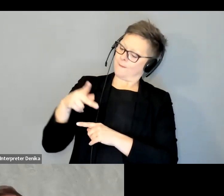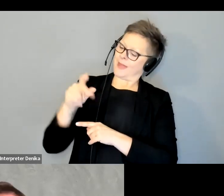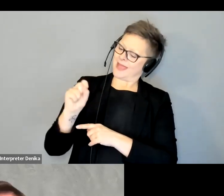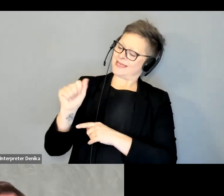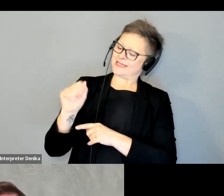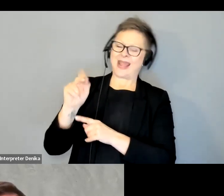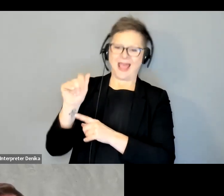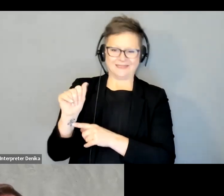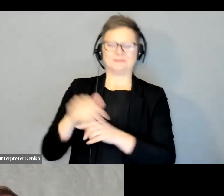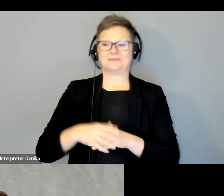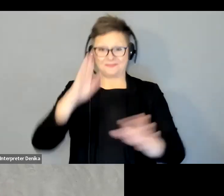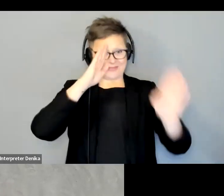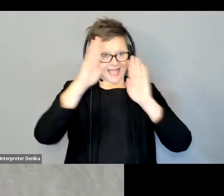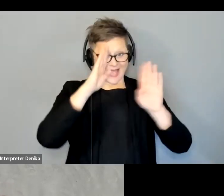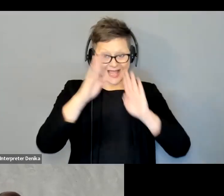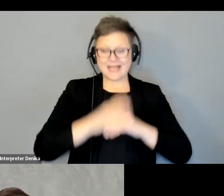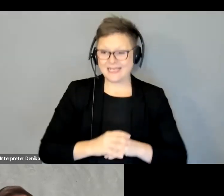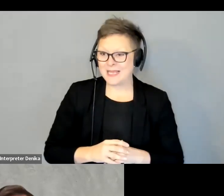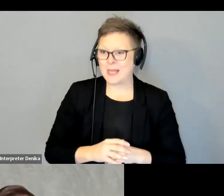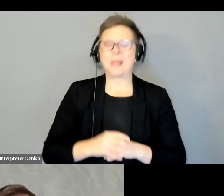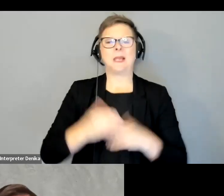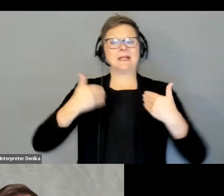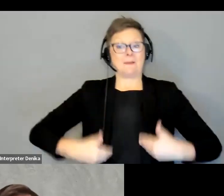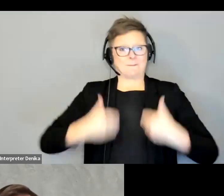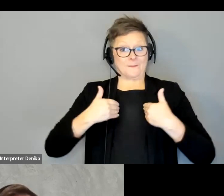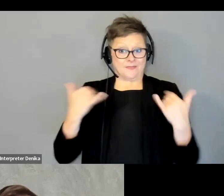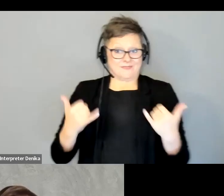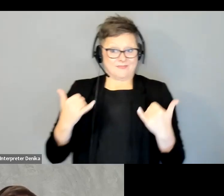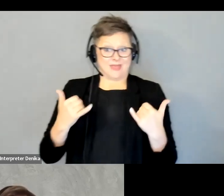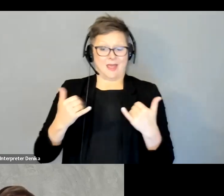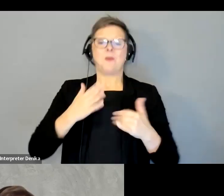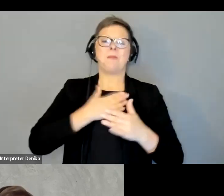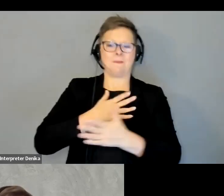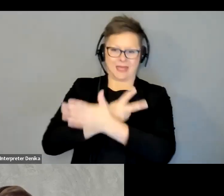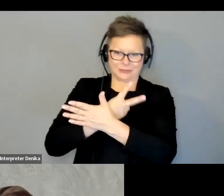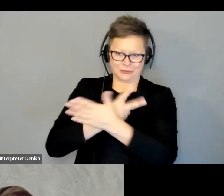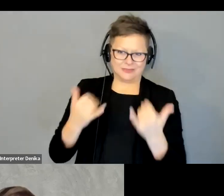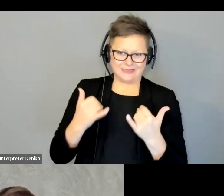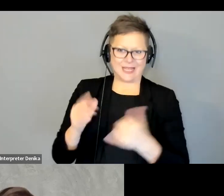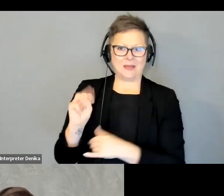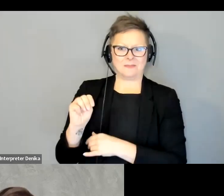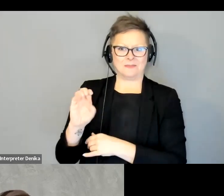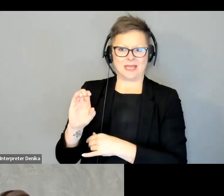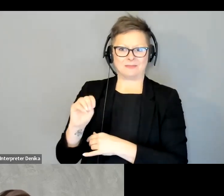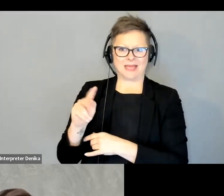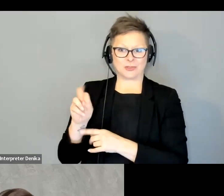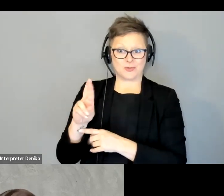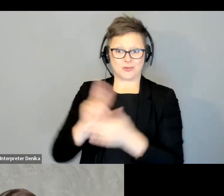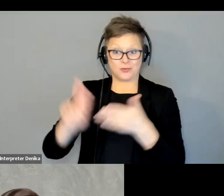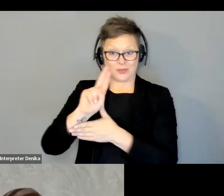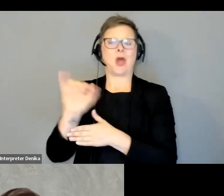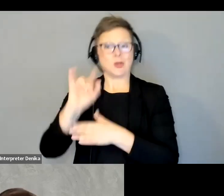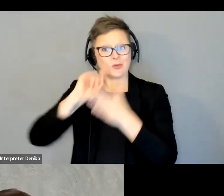Hi, everyone. This is Upasana. So I am currently doing my master's at McMaster University, as well as working as a